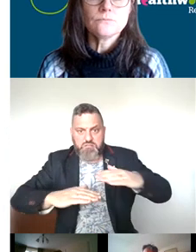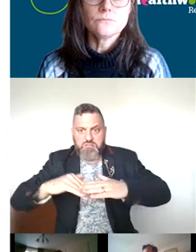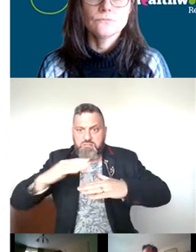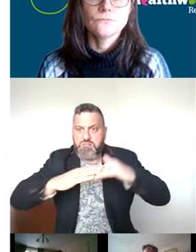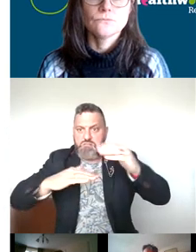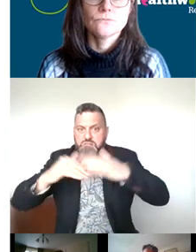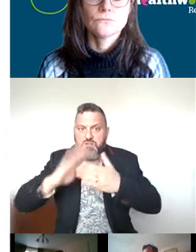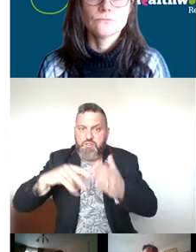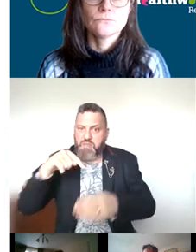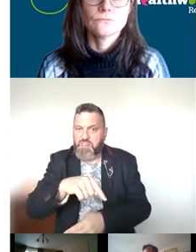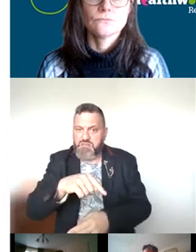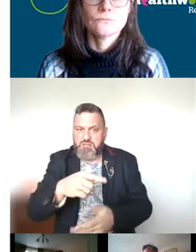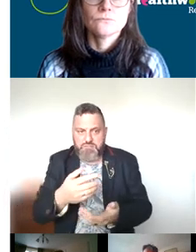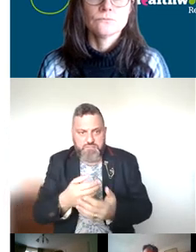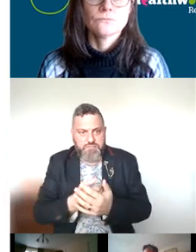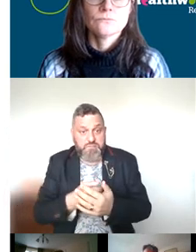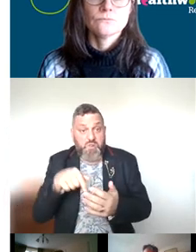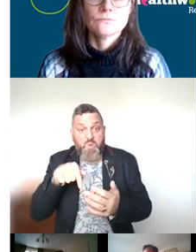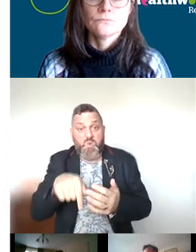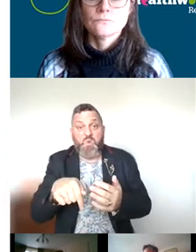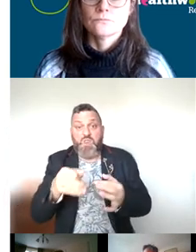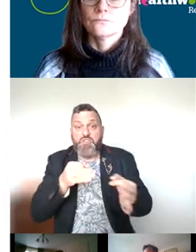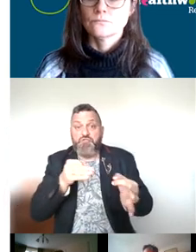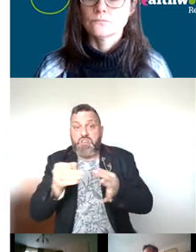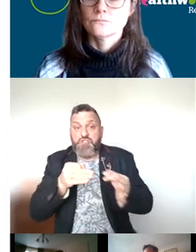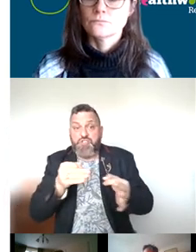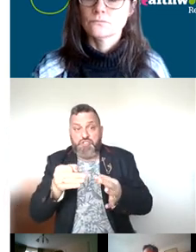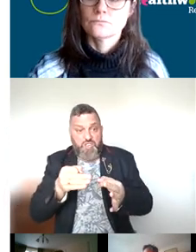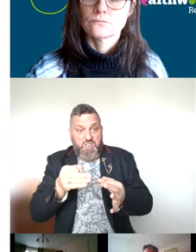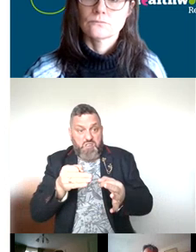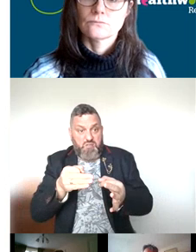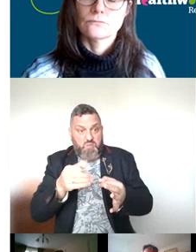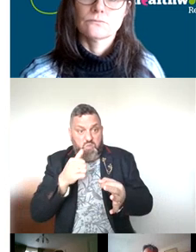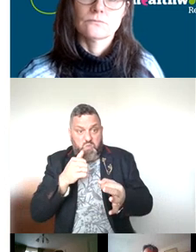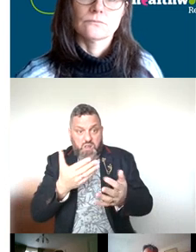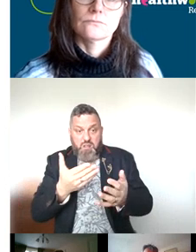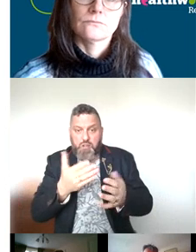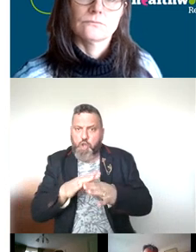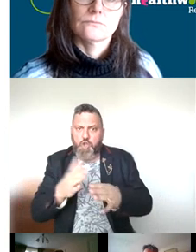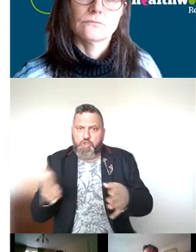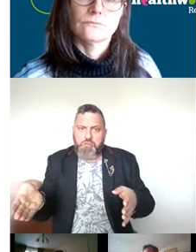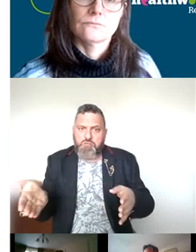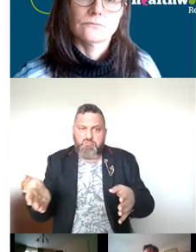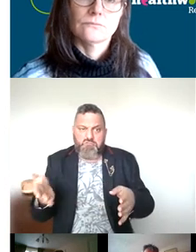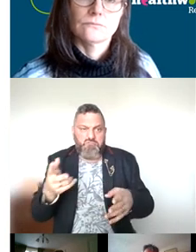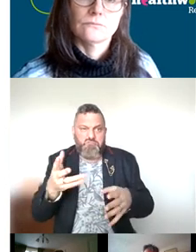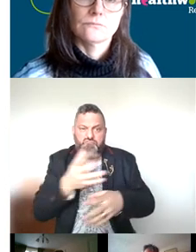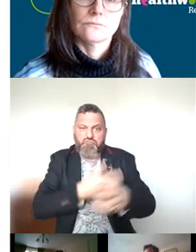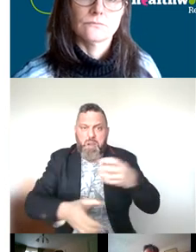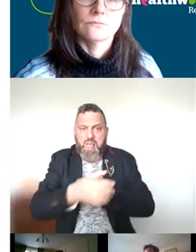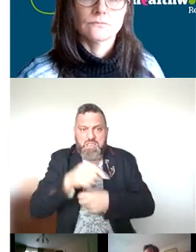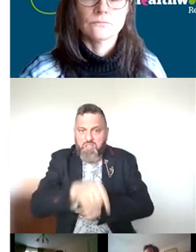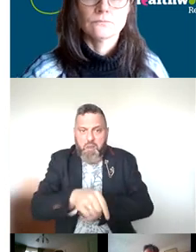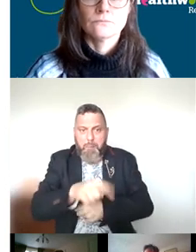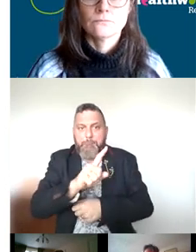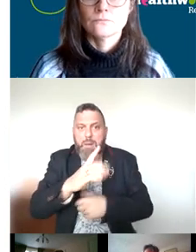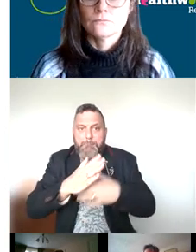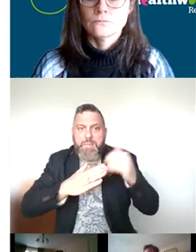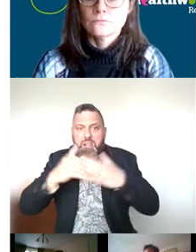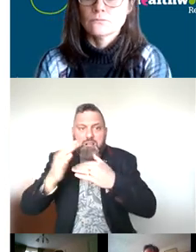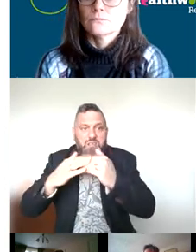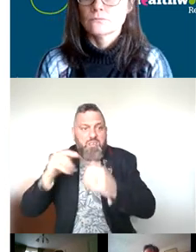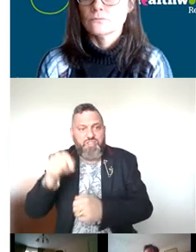And this strategy aims to build on those things and not replace them. So it's really important that this document is